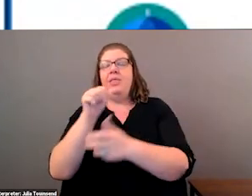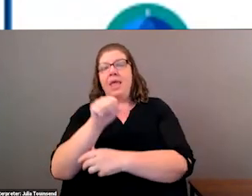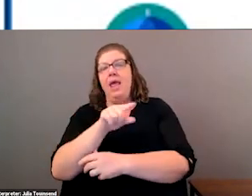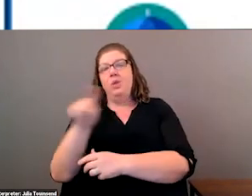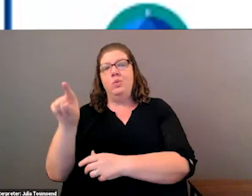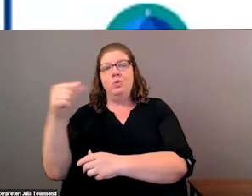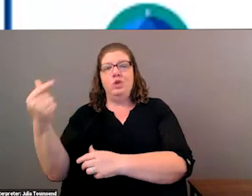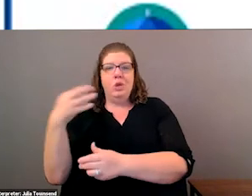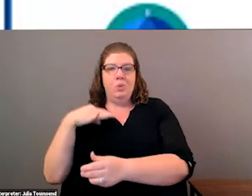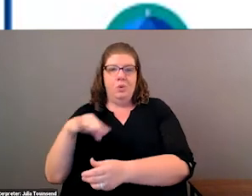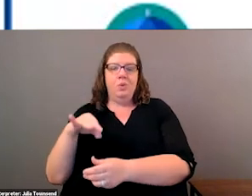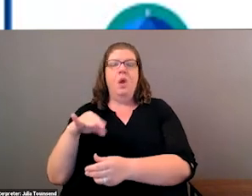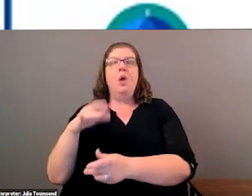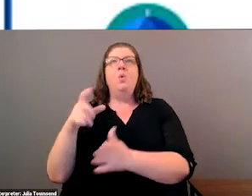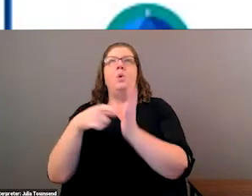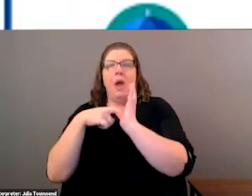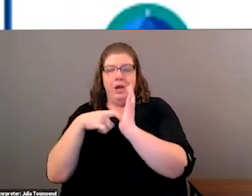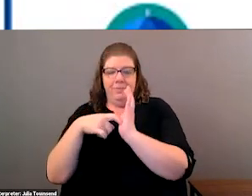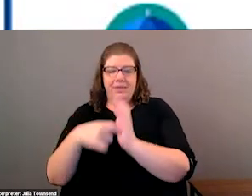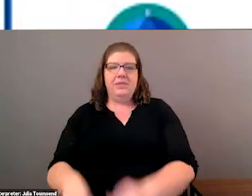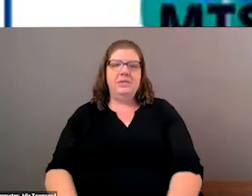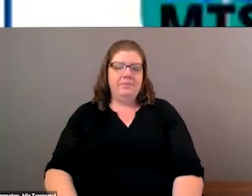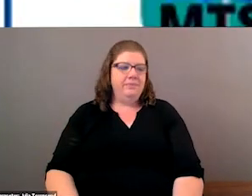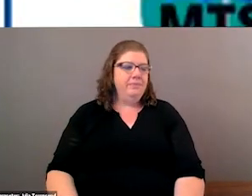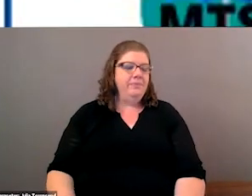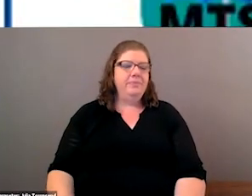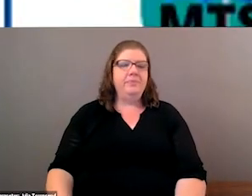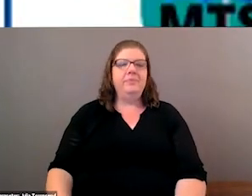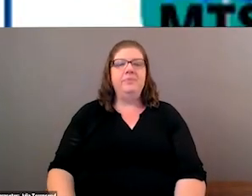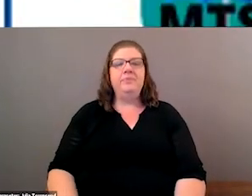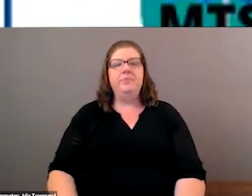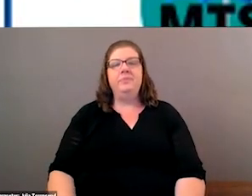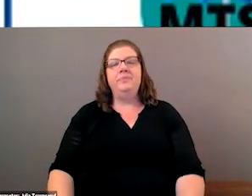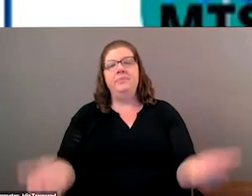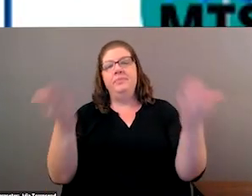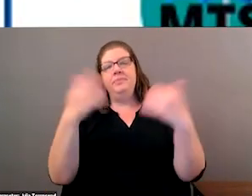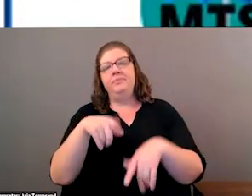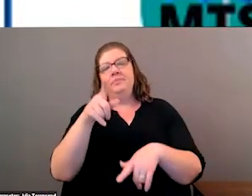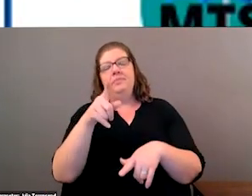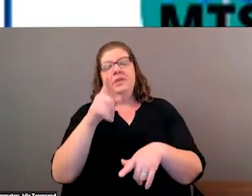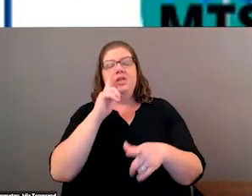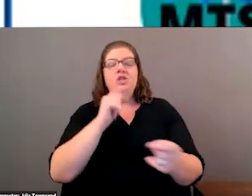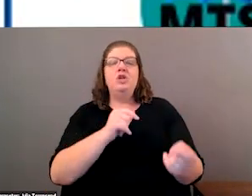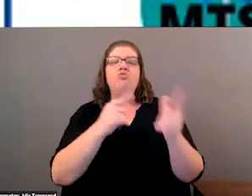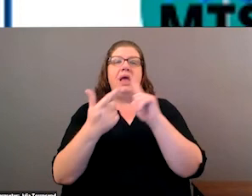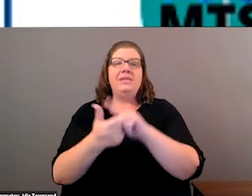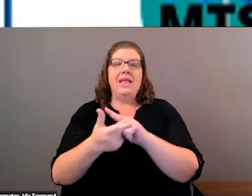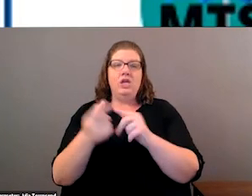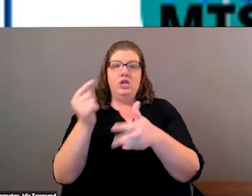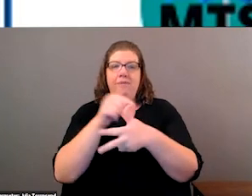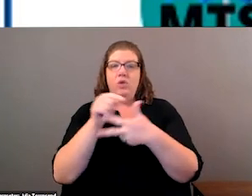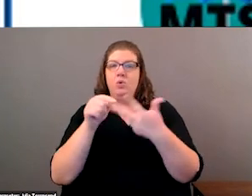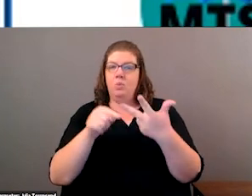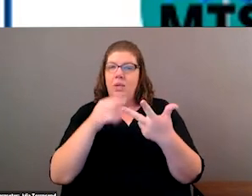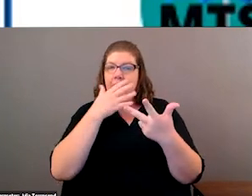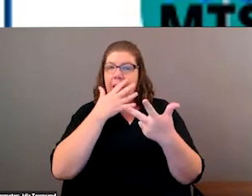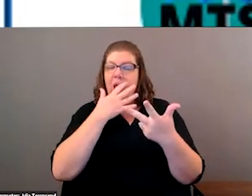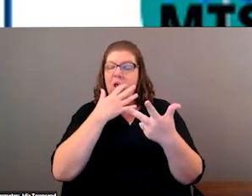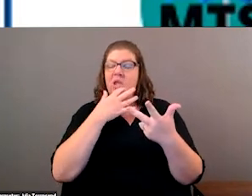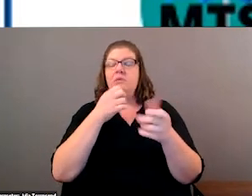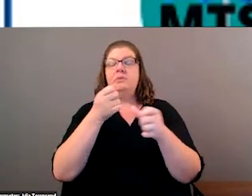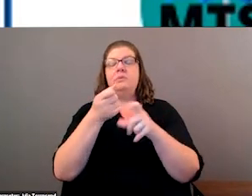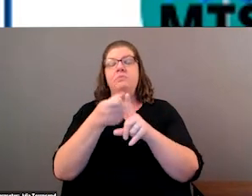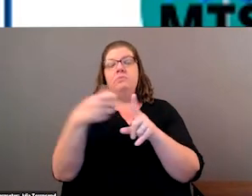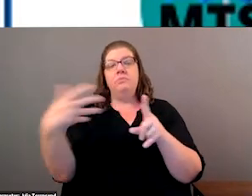requirements. Next slide is just a translation of these three areas into